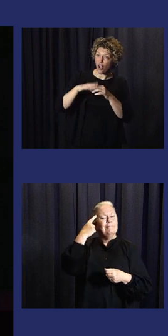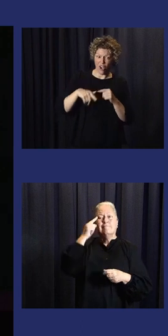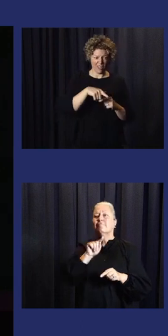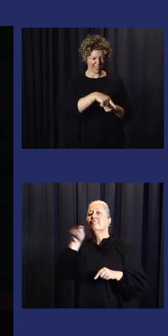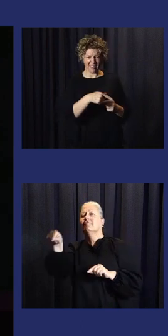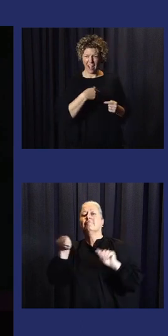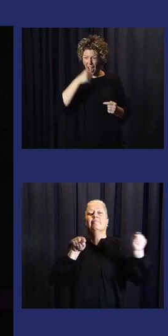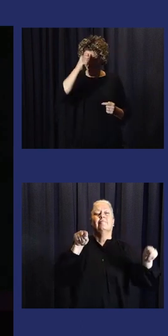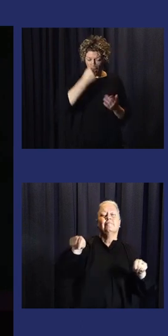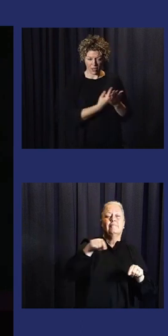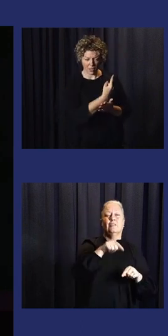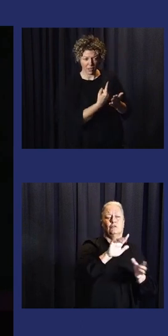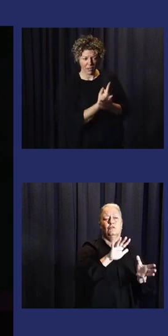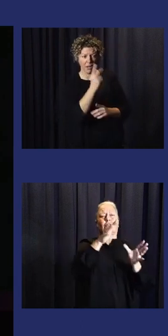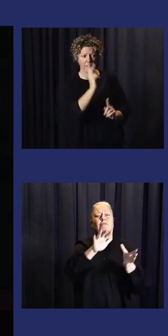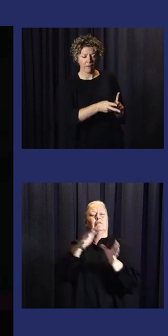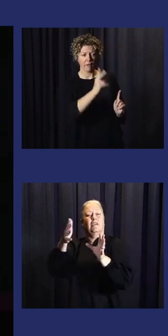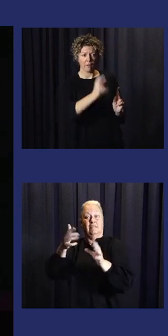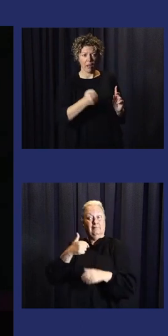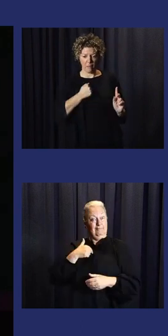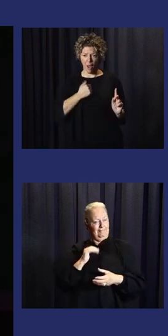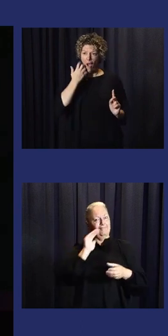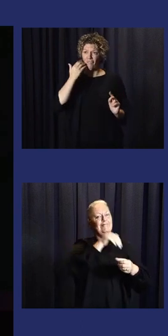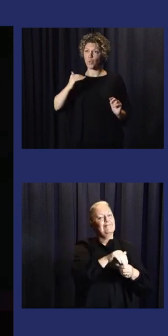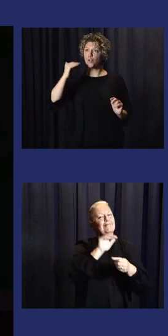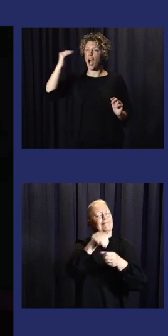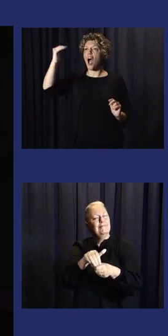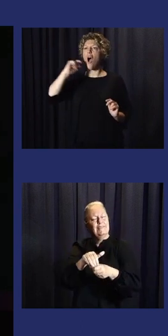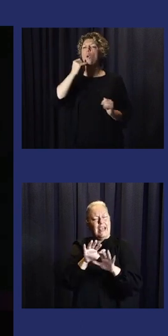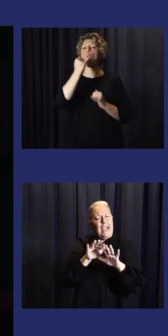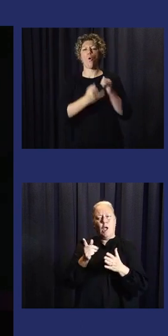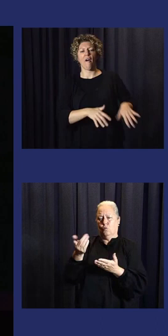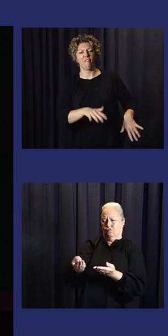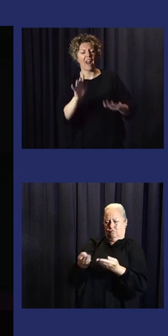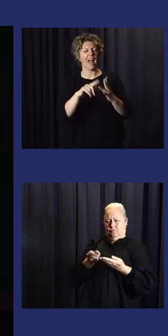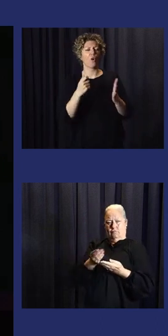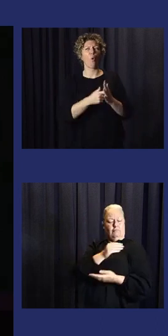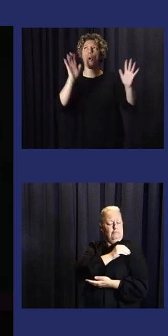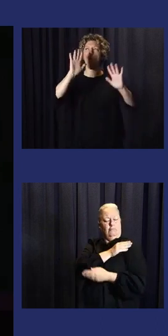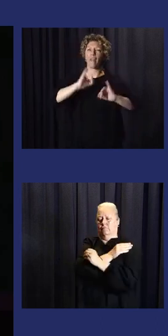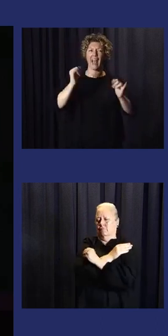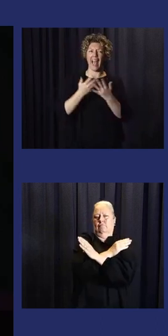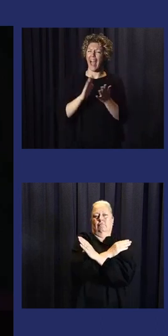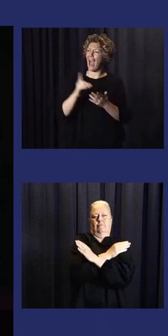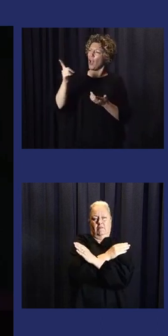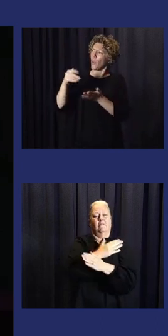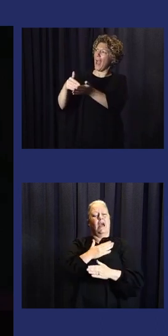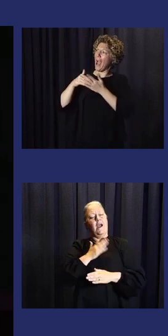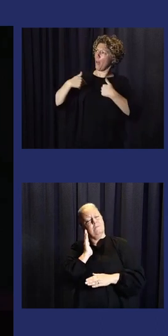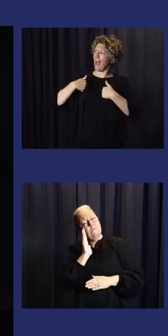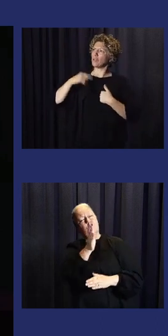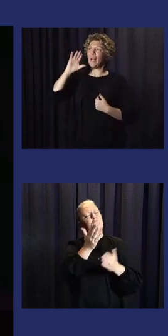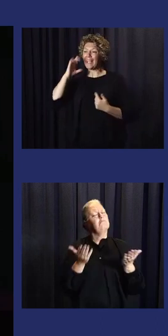disasters that we know are likely to come and impact our future? How are you going to empower us to be the change that the future